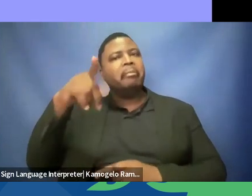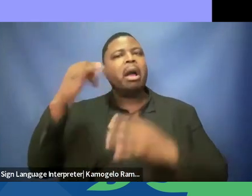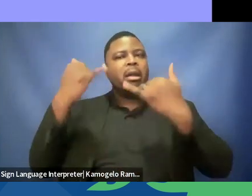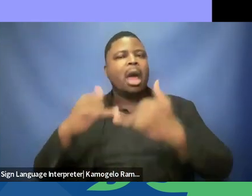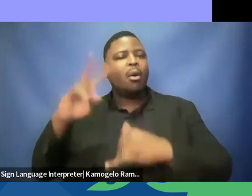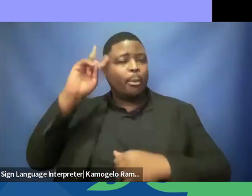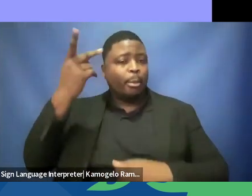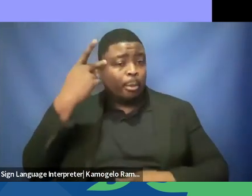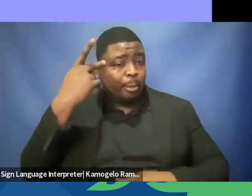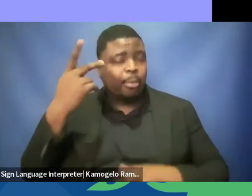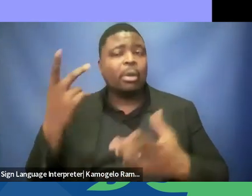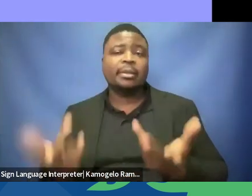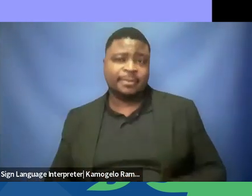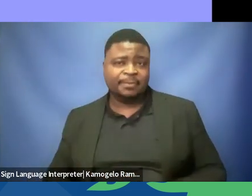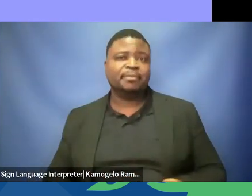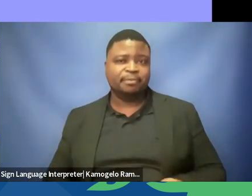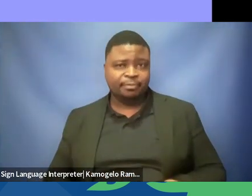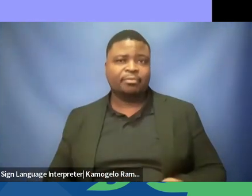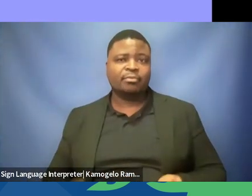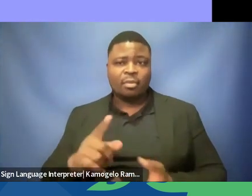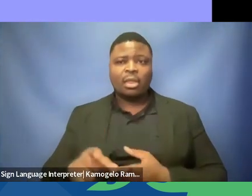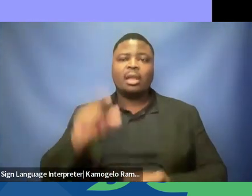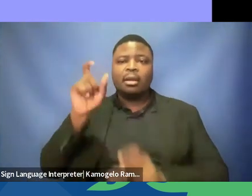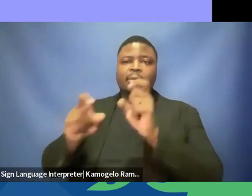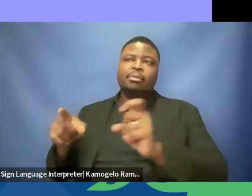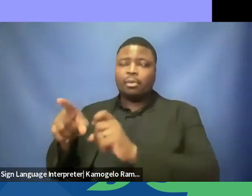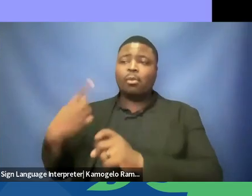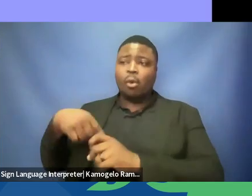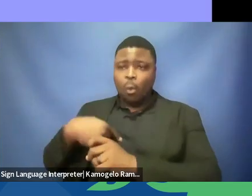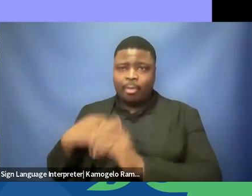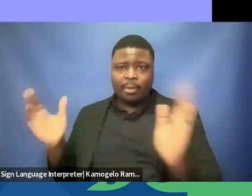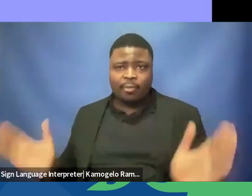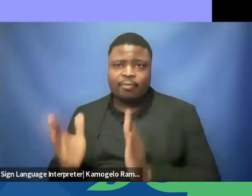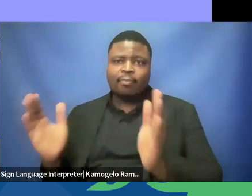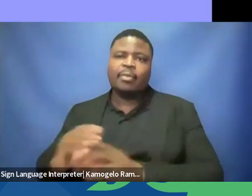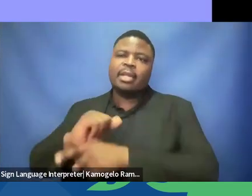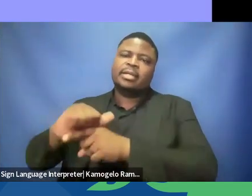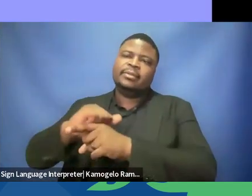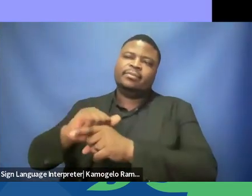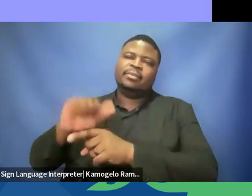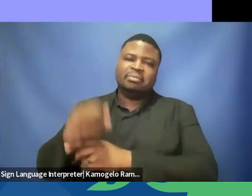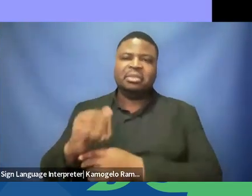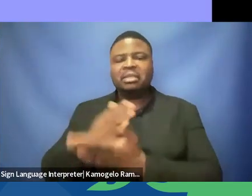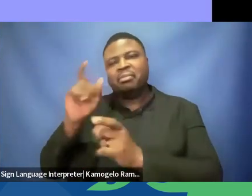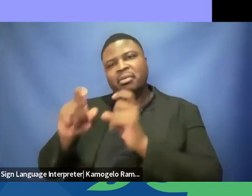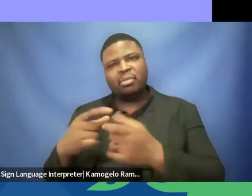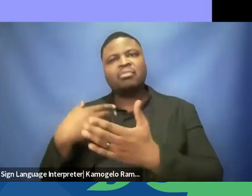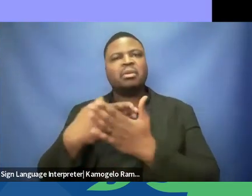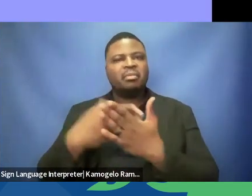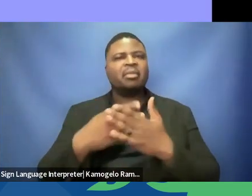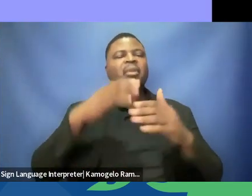economic empowerment, a lot of these people, we put them through vocational training, with many of them going to driving schools, beauty